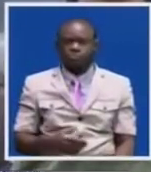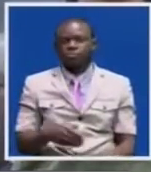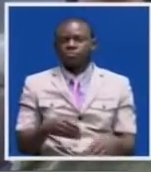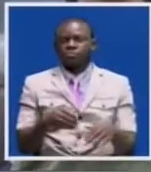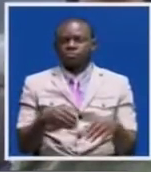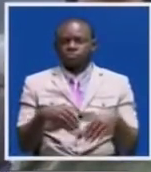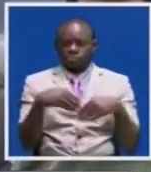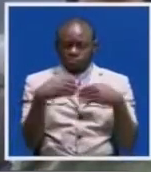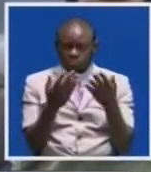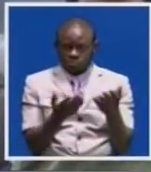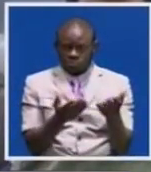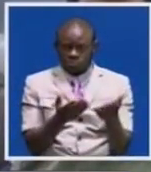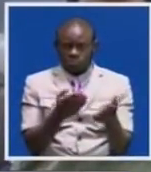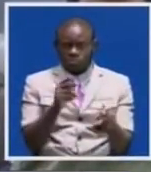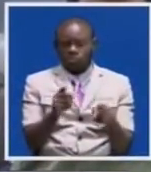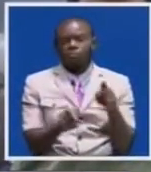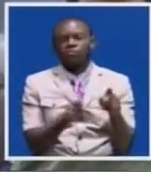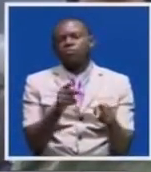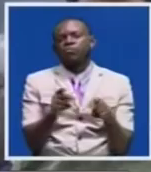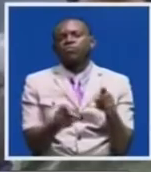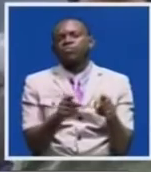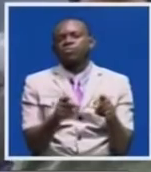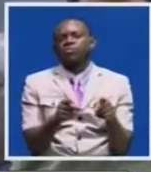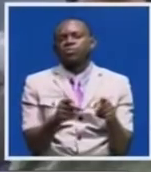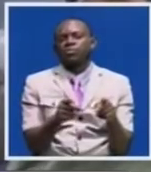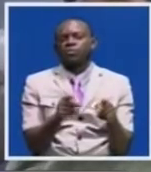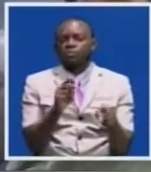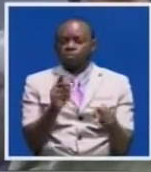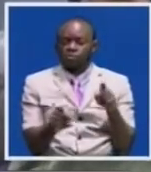Our people wanted good education,